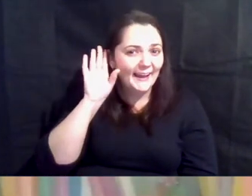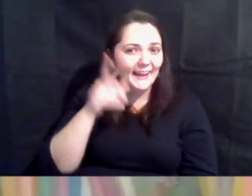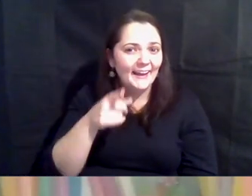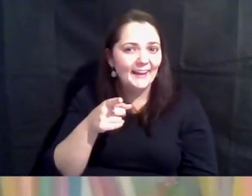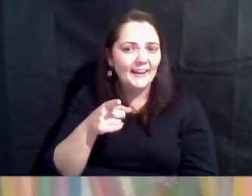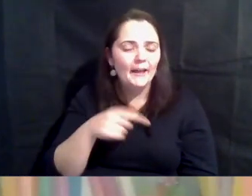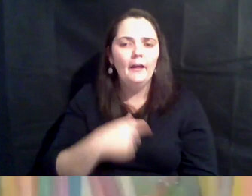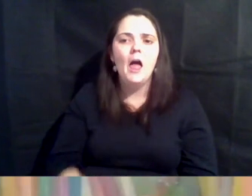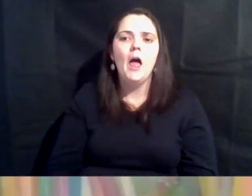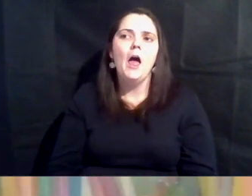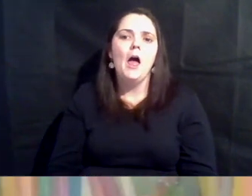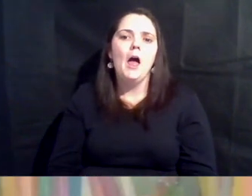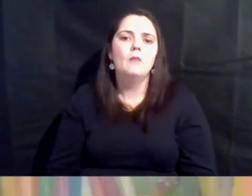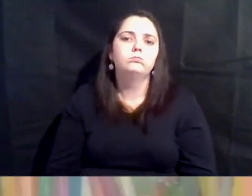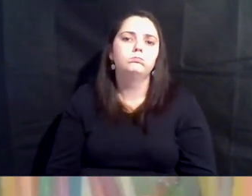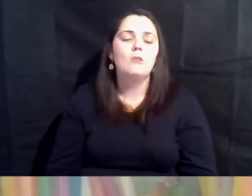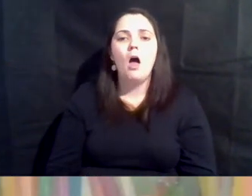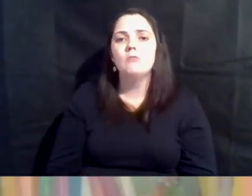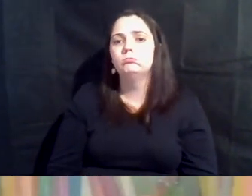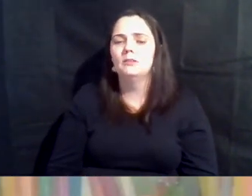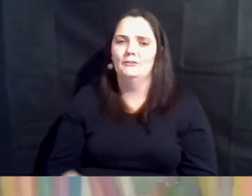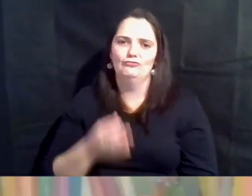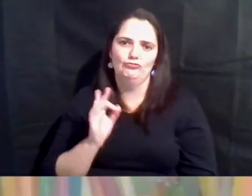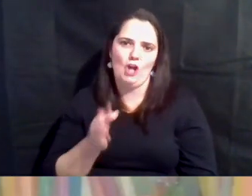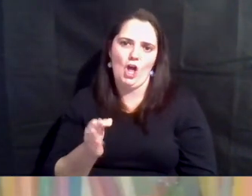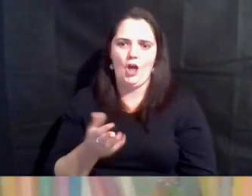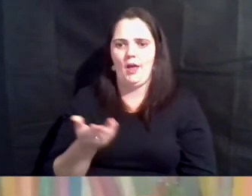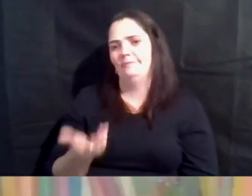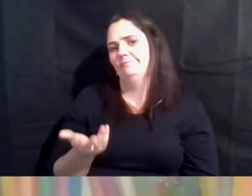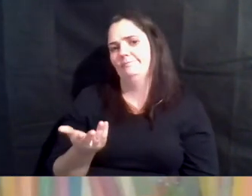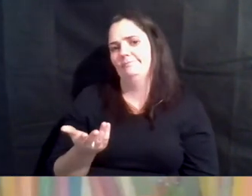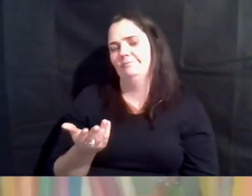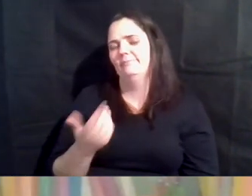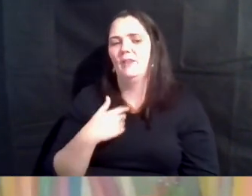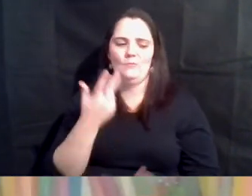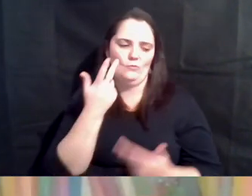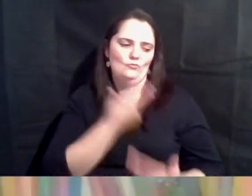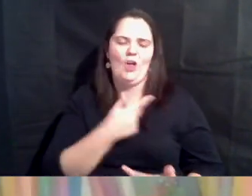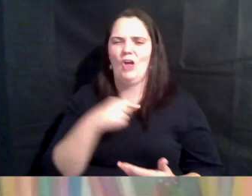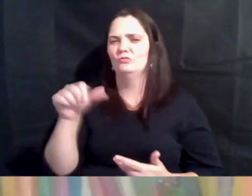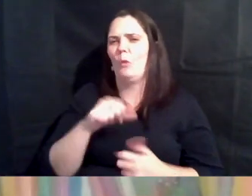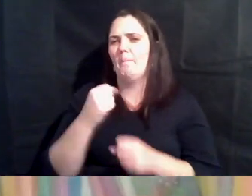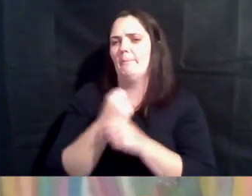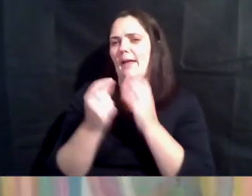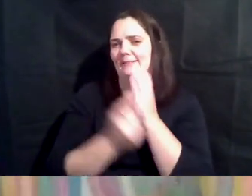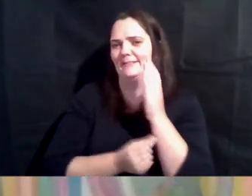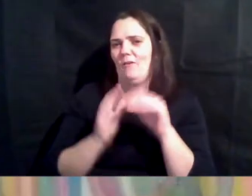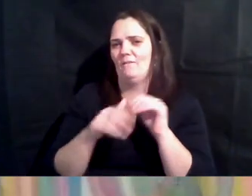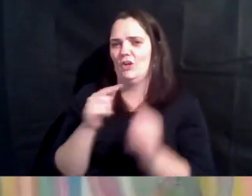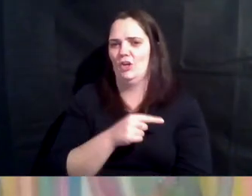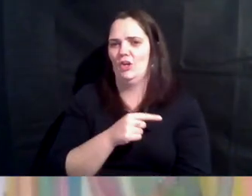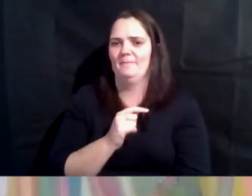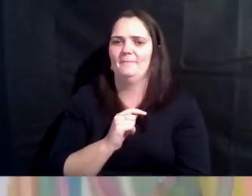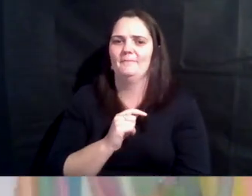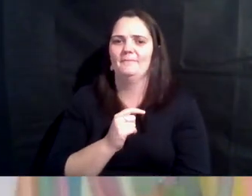disembodied sighing, it's just my doggo. Maybe I'll show her at the end. I should make a zine about her too. Okay, so I'm going to put